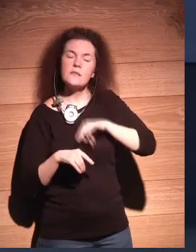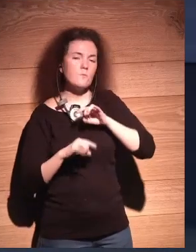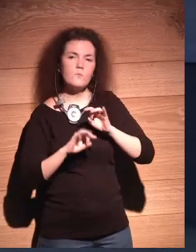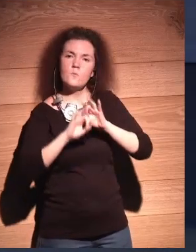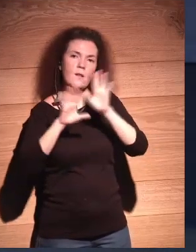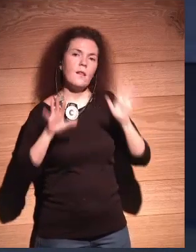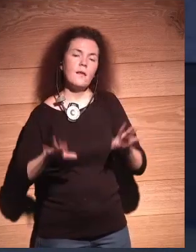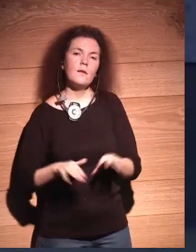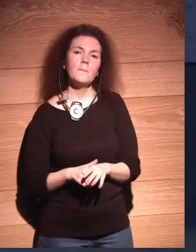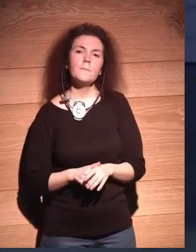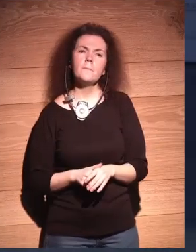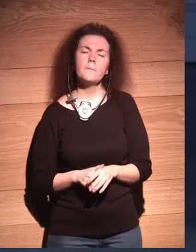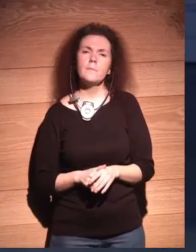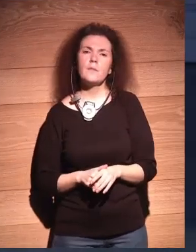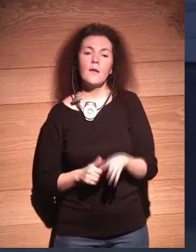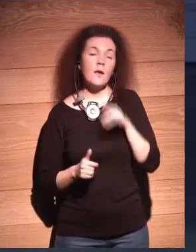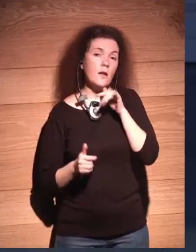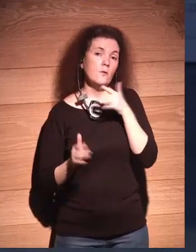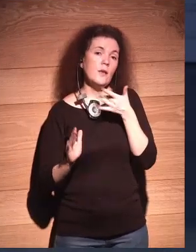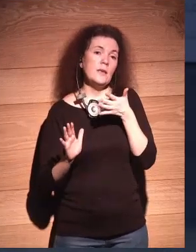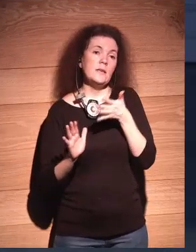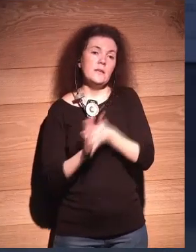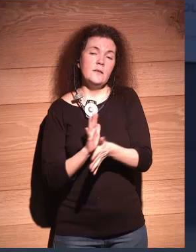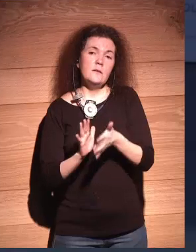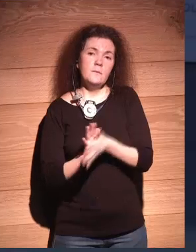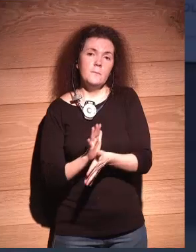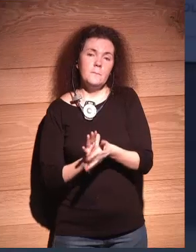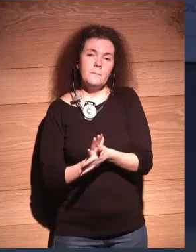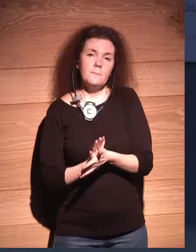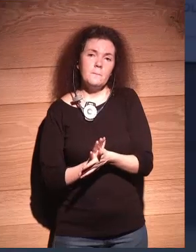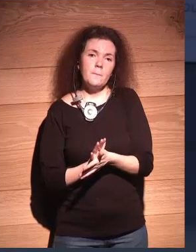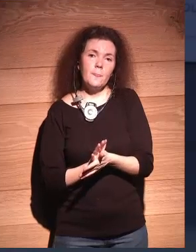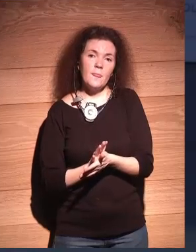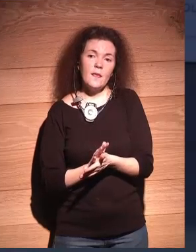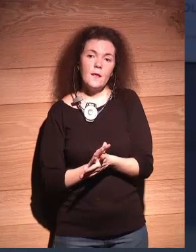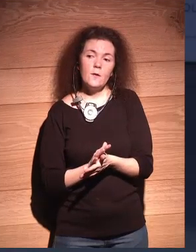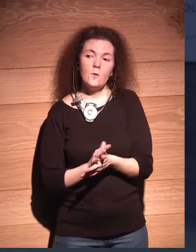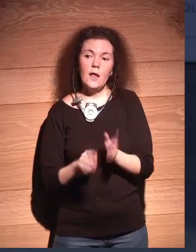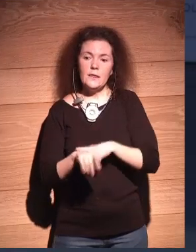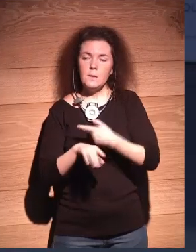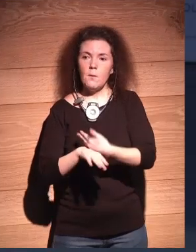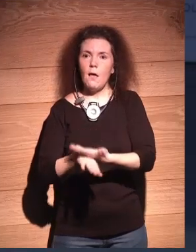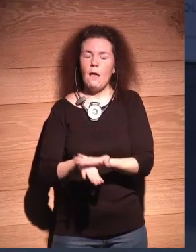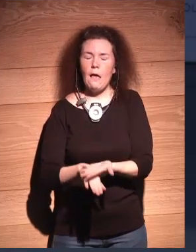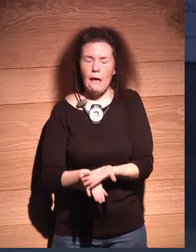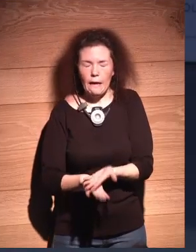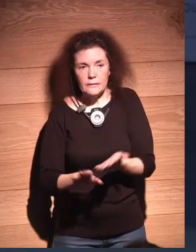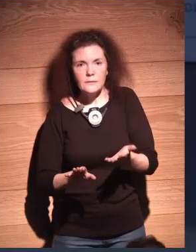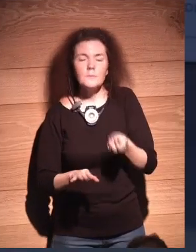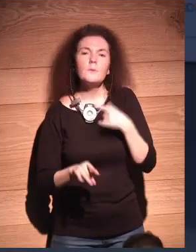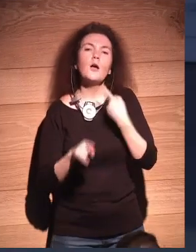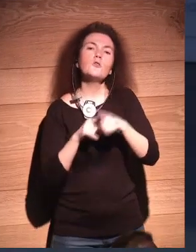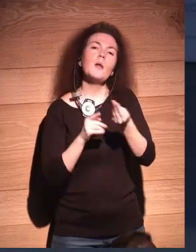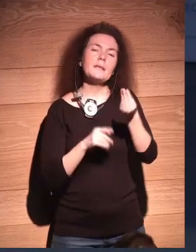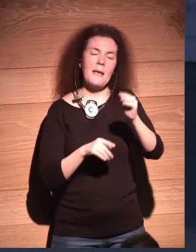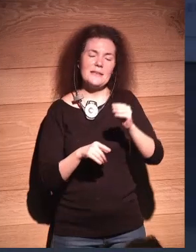work. I'm going to tell you one more. We're so out of time here. I'm going to tell you one more thing, because it just